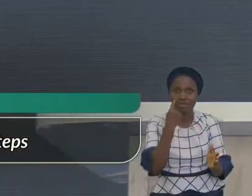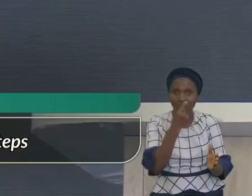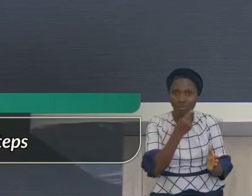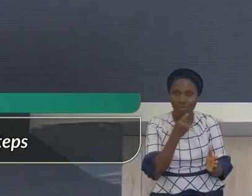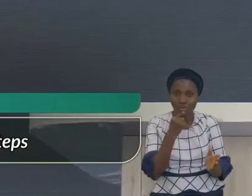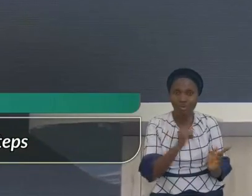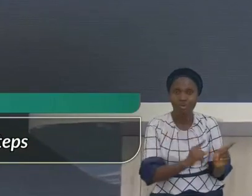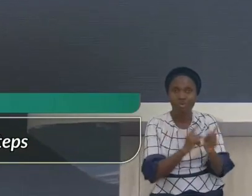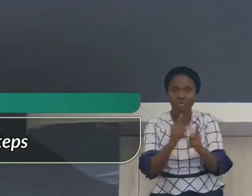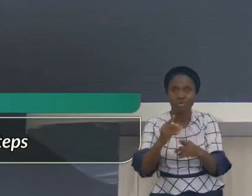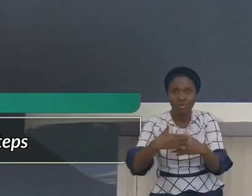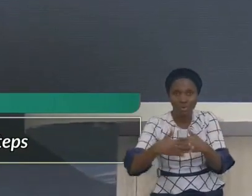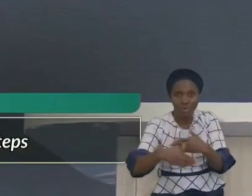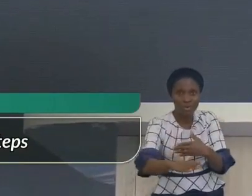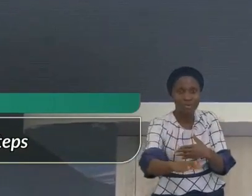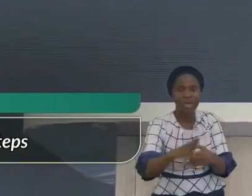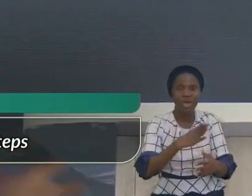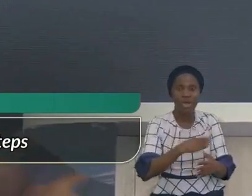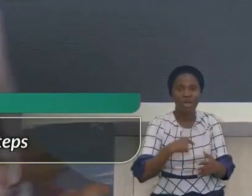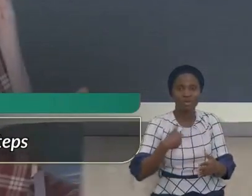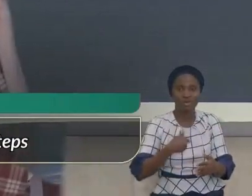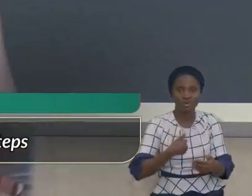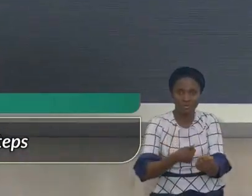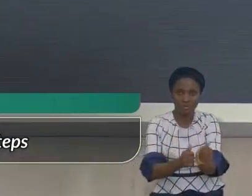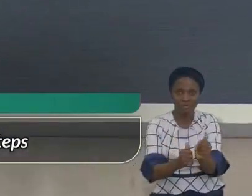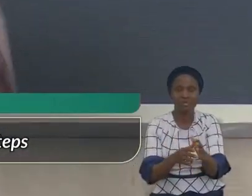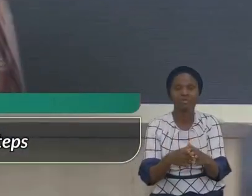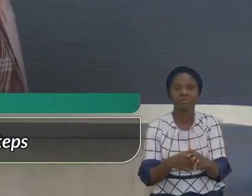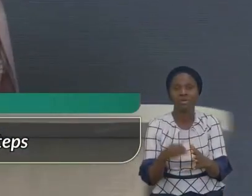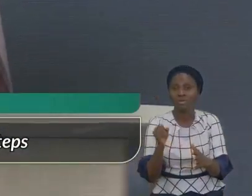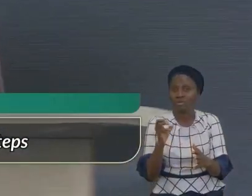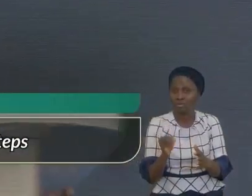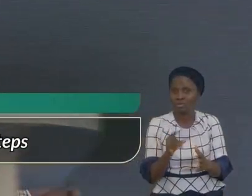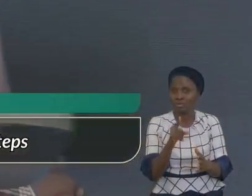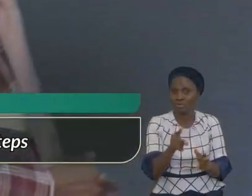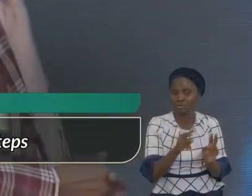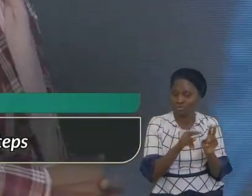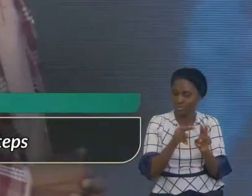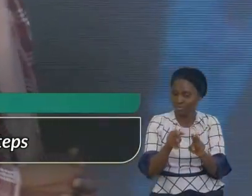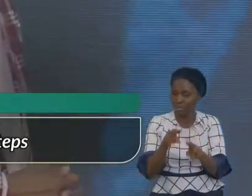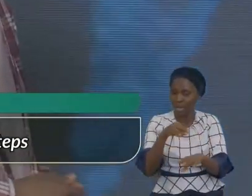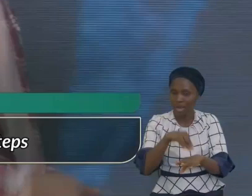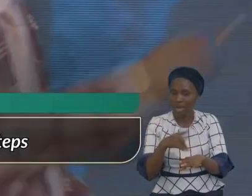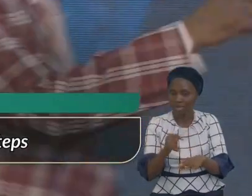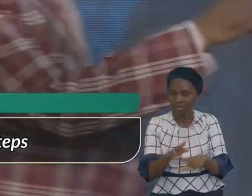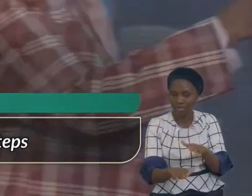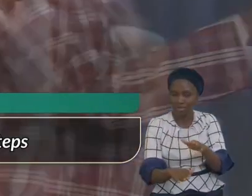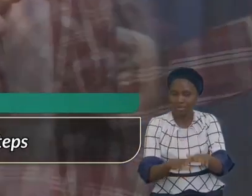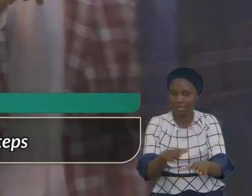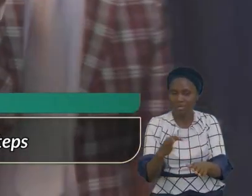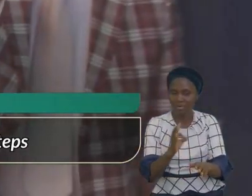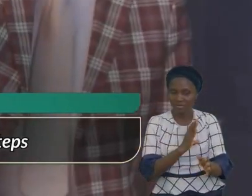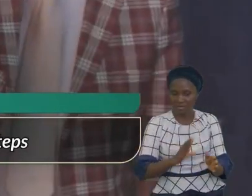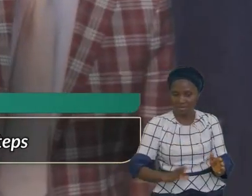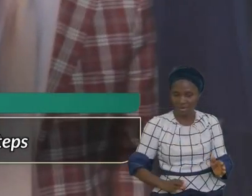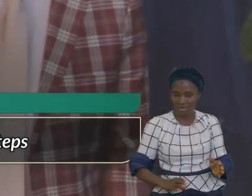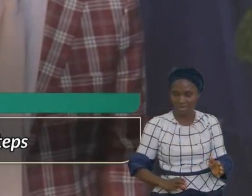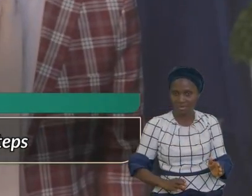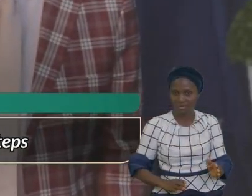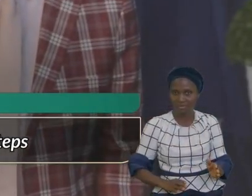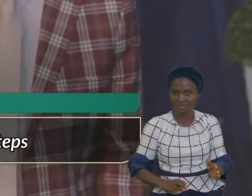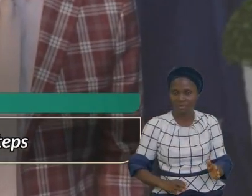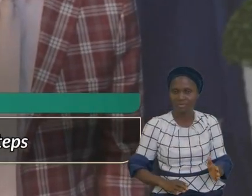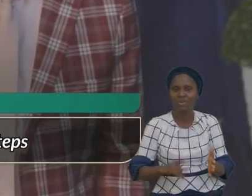at the steps of Christ. What will Christ do? And he says,